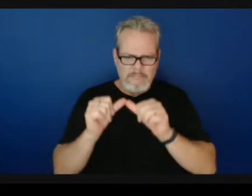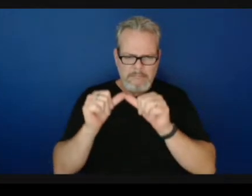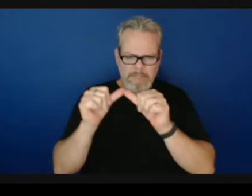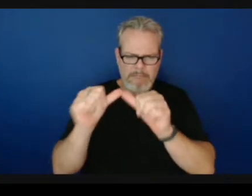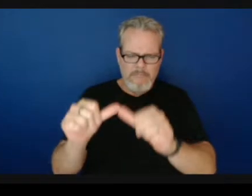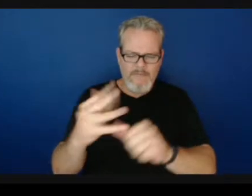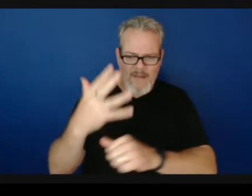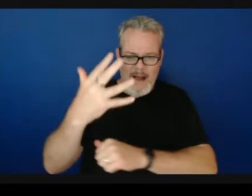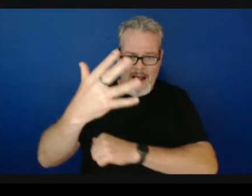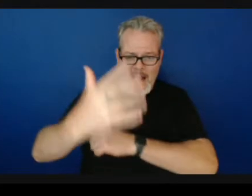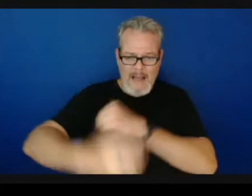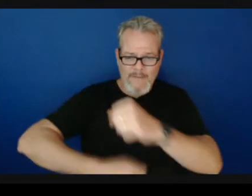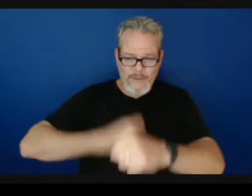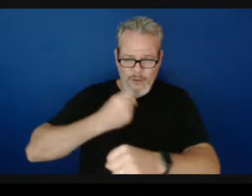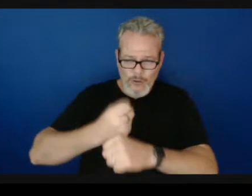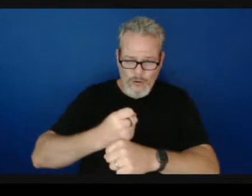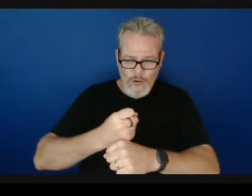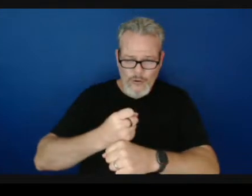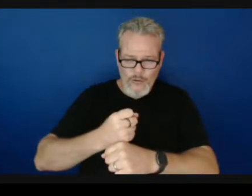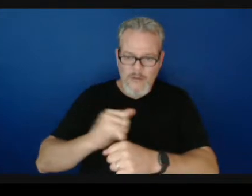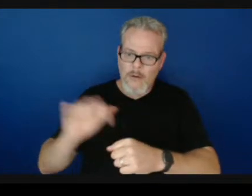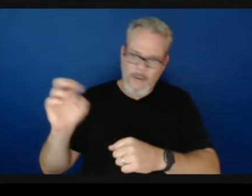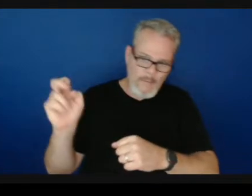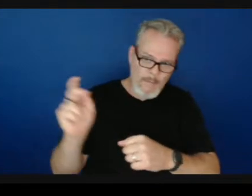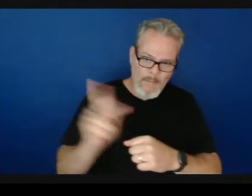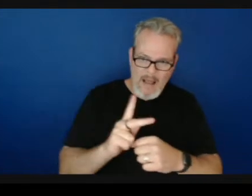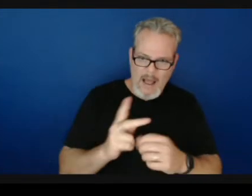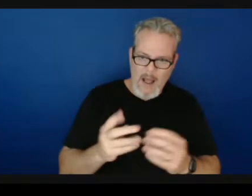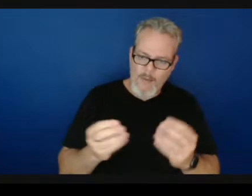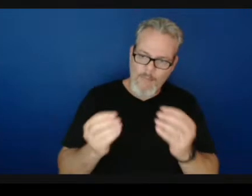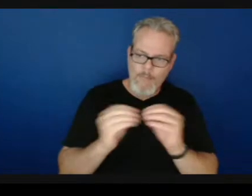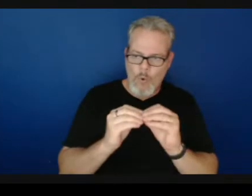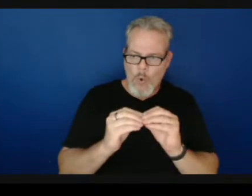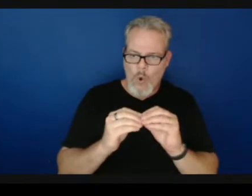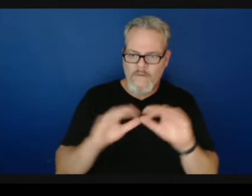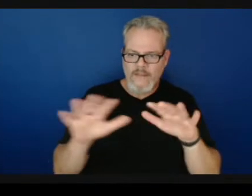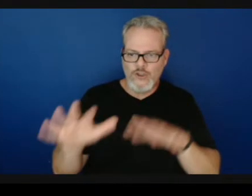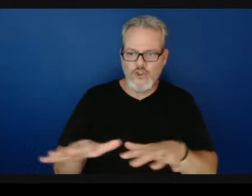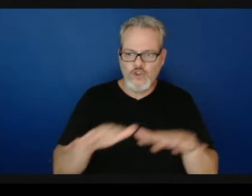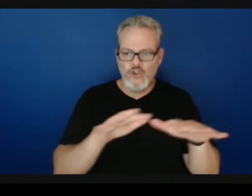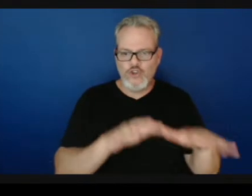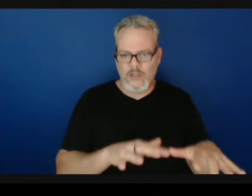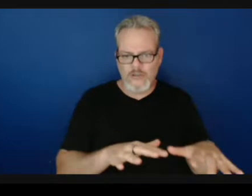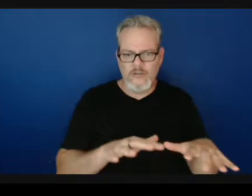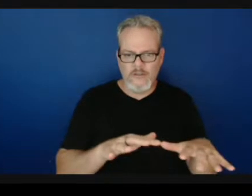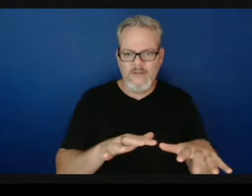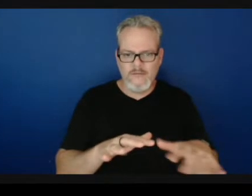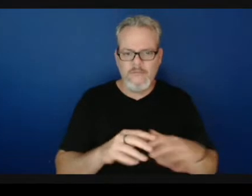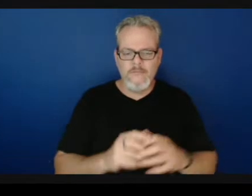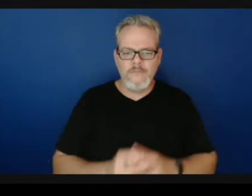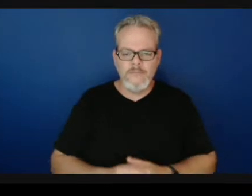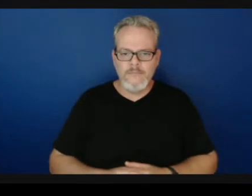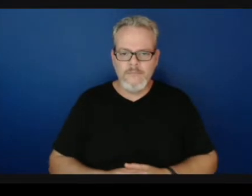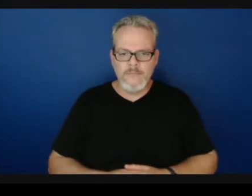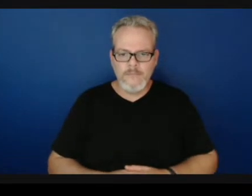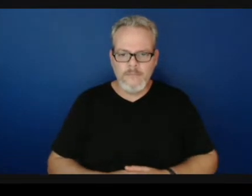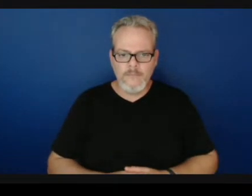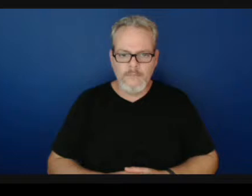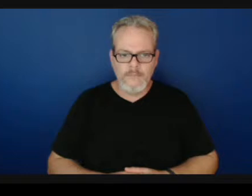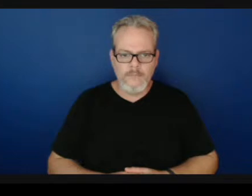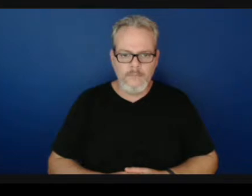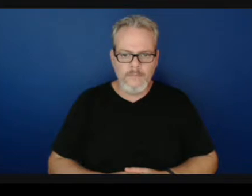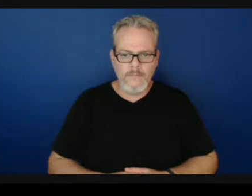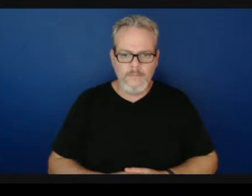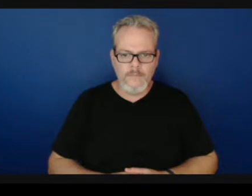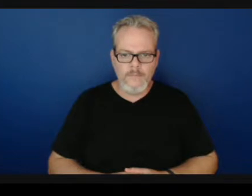back to pool for the long-lived, more gentle lava flows that made lava tubes all the way to the coast. So